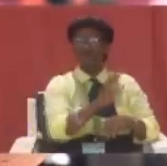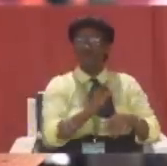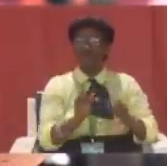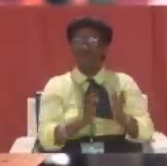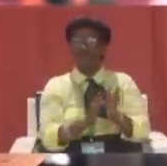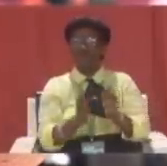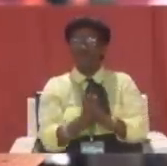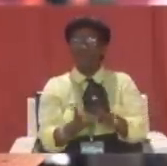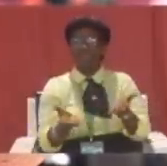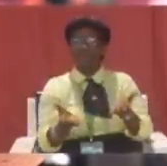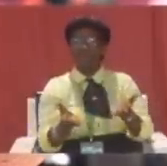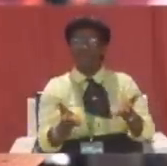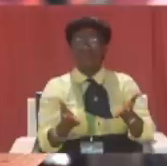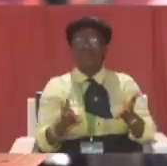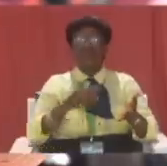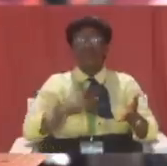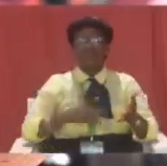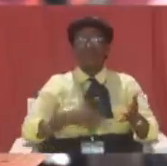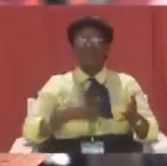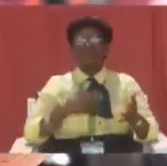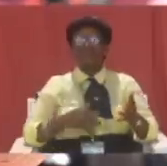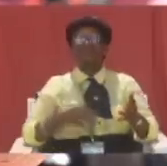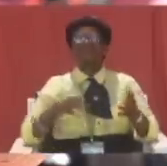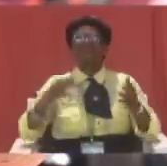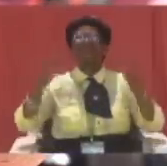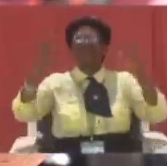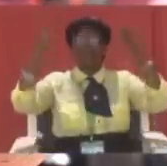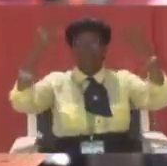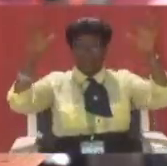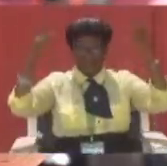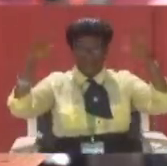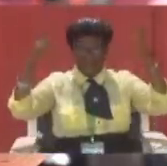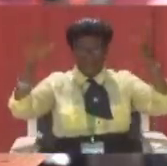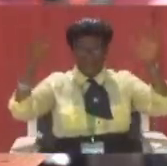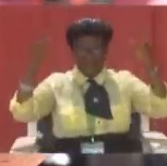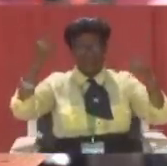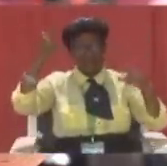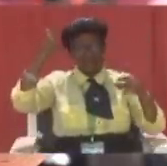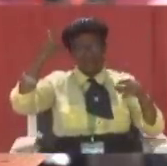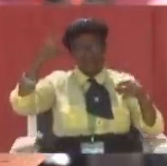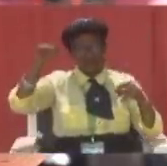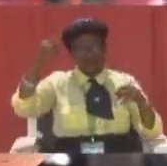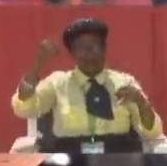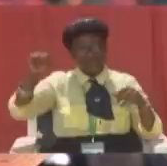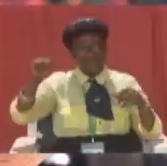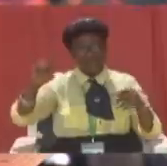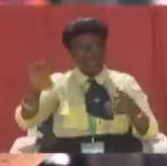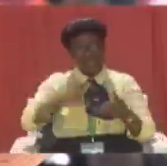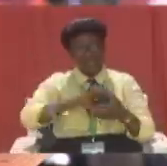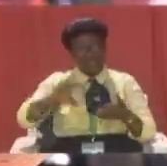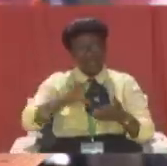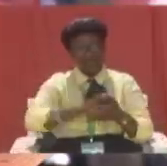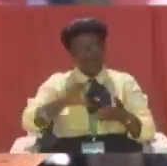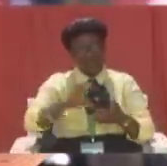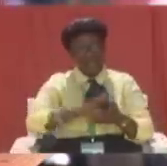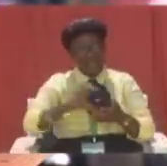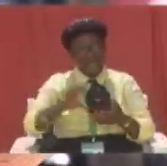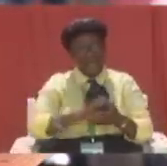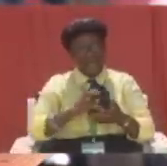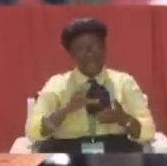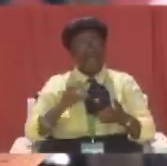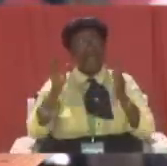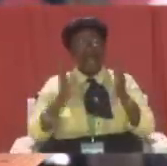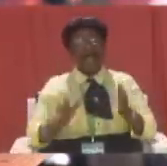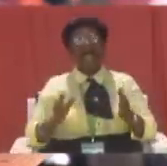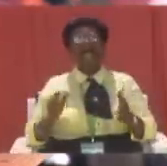help me put your hands together for the choir? They seem to be getting better day by